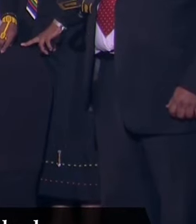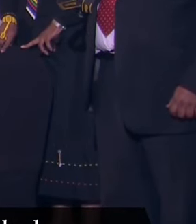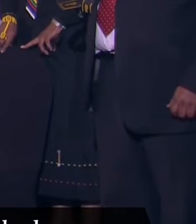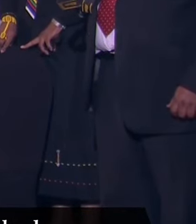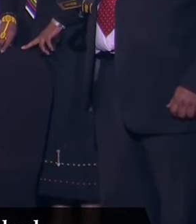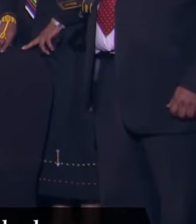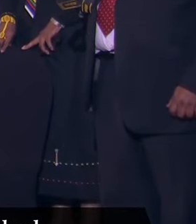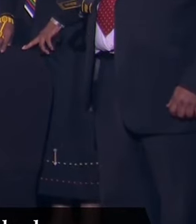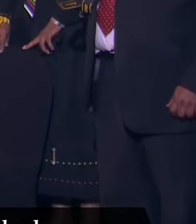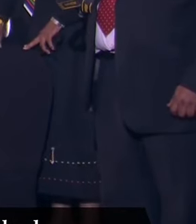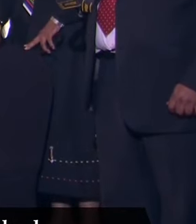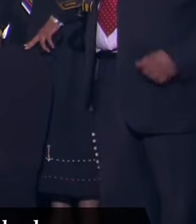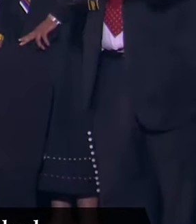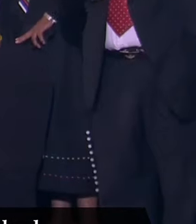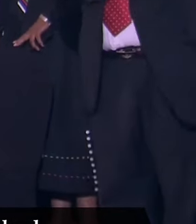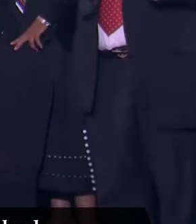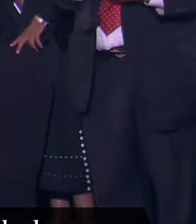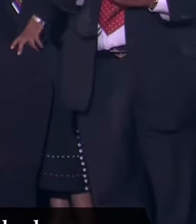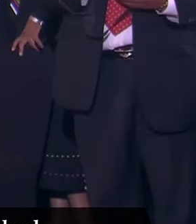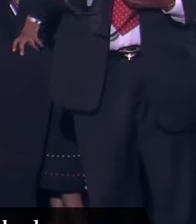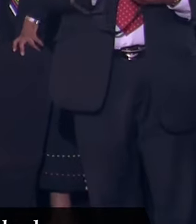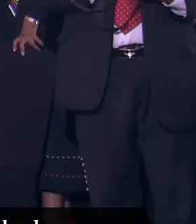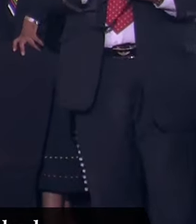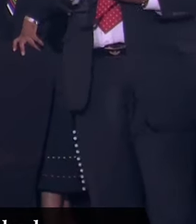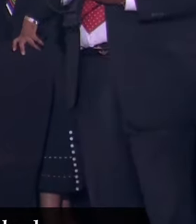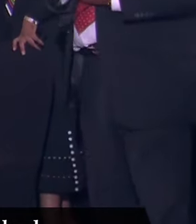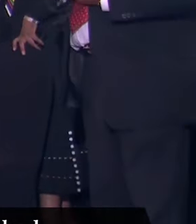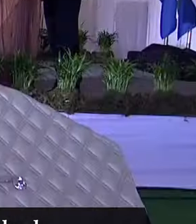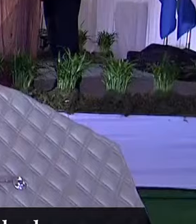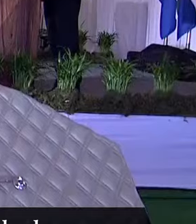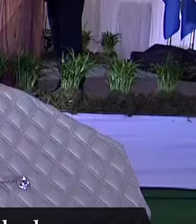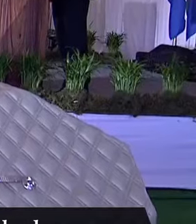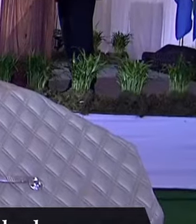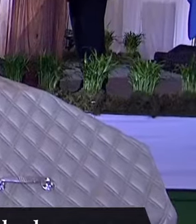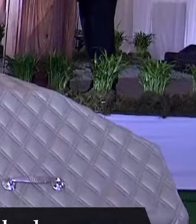all stand while the president leaves the marking?